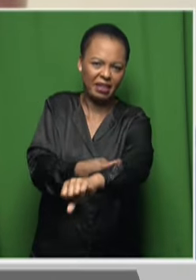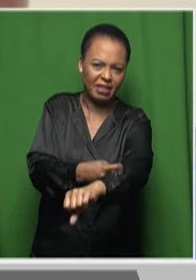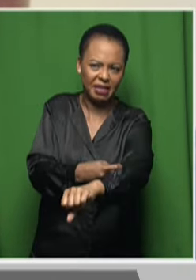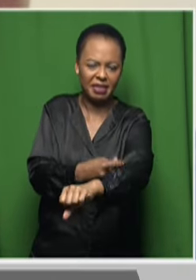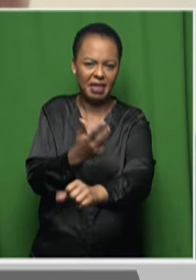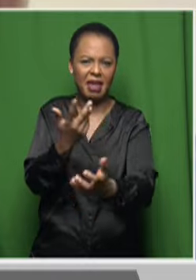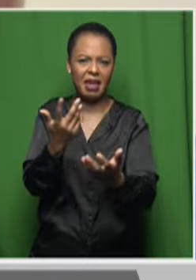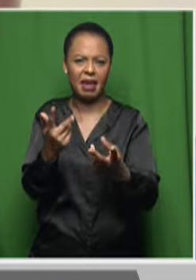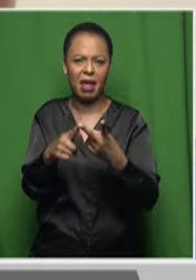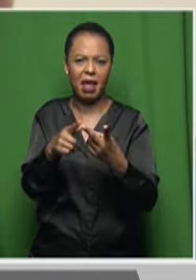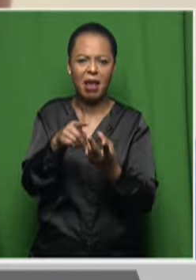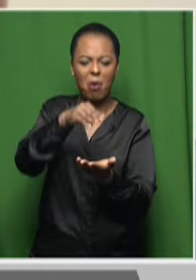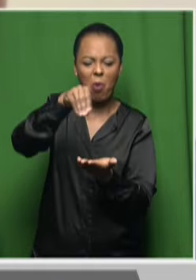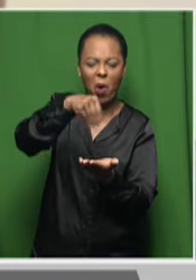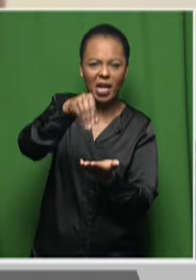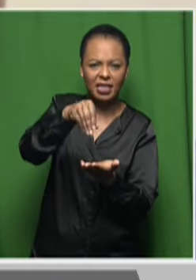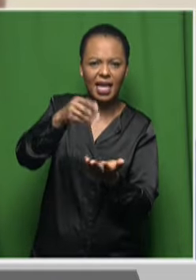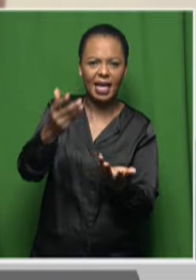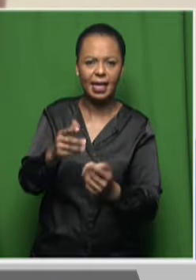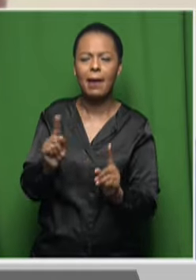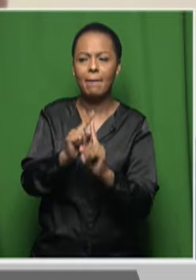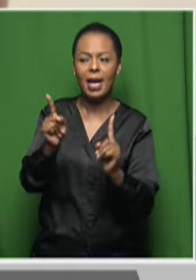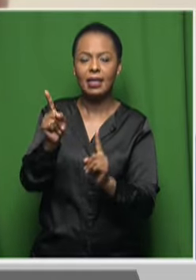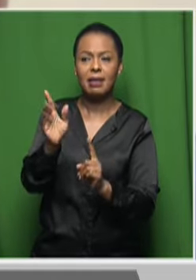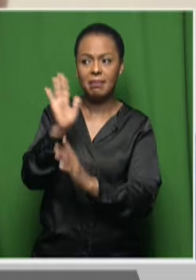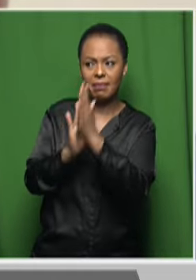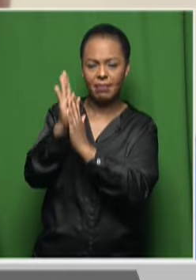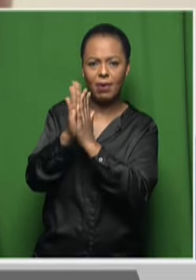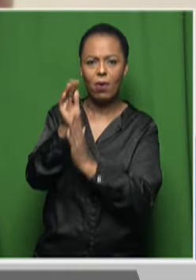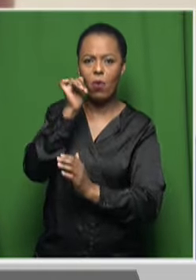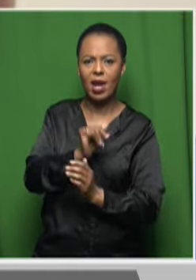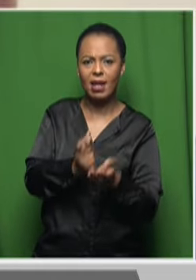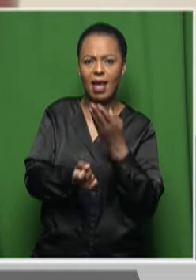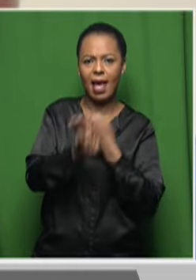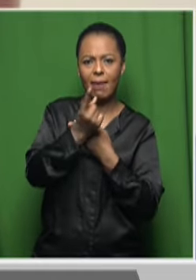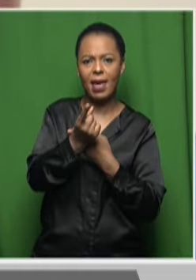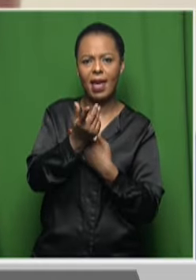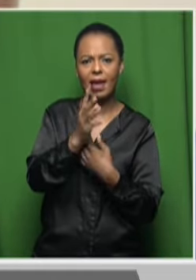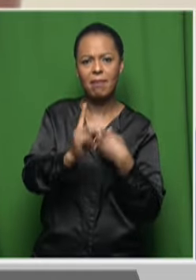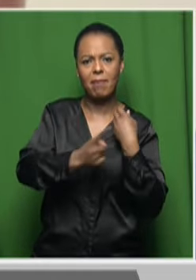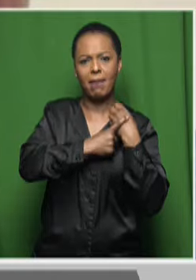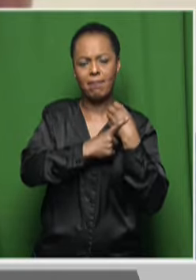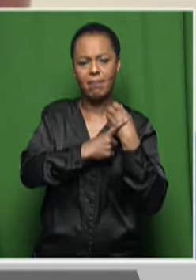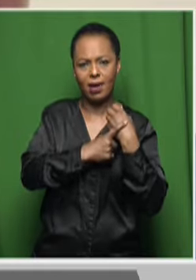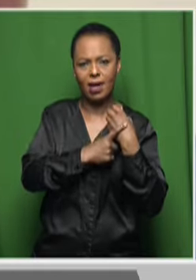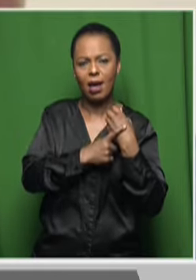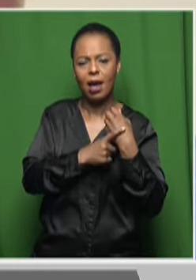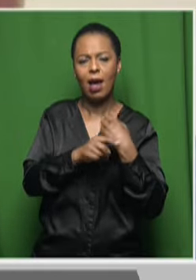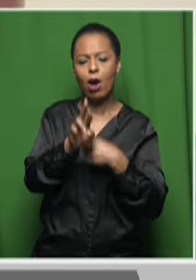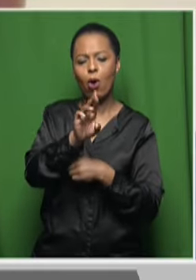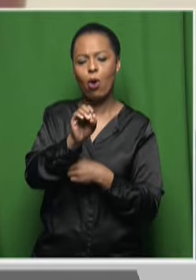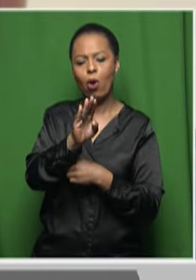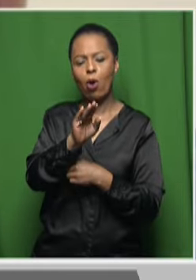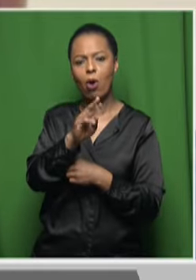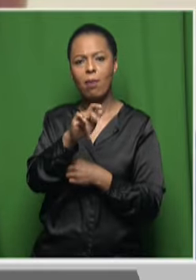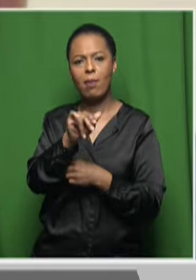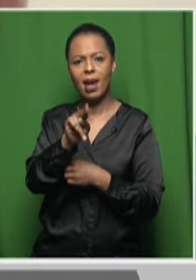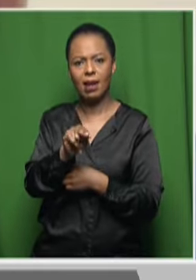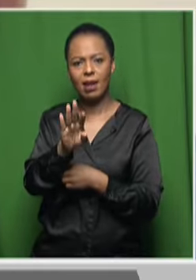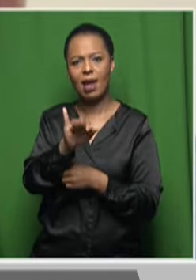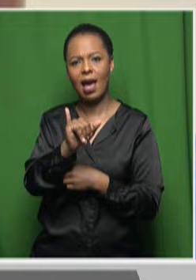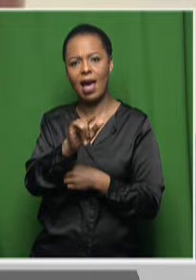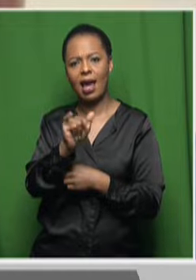and the poisoning. But let's go back to the time when he was incarcerated on Robben Island. That's also one of the places where